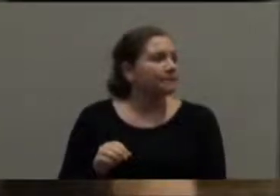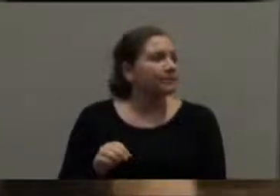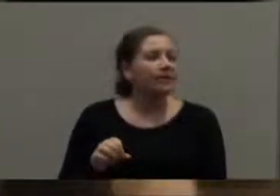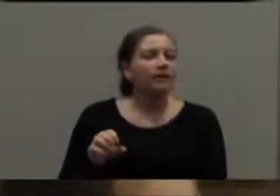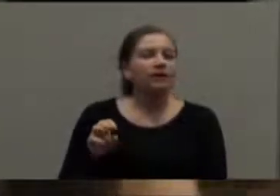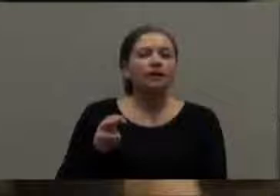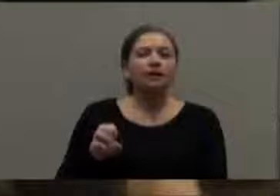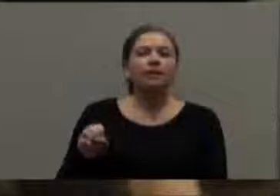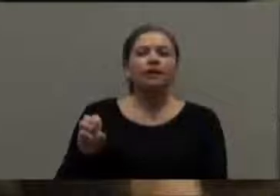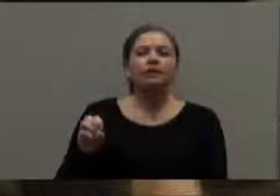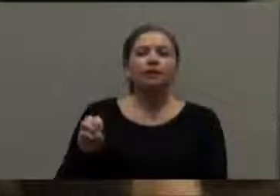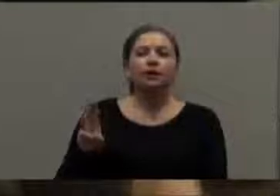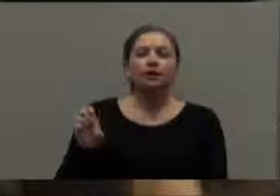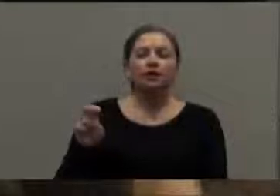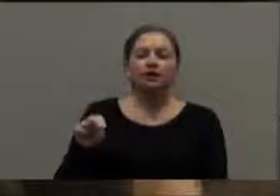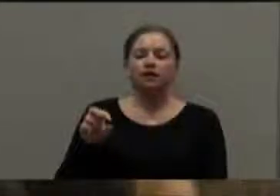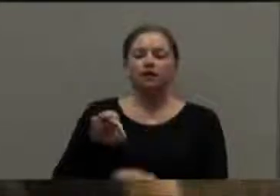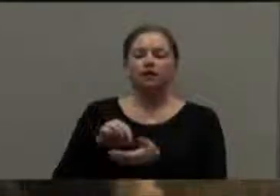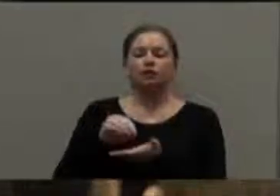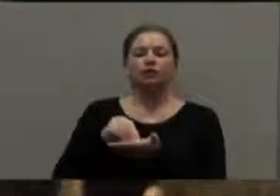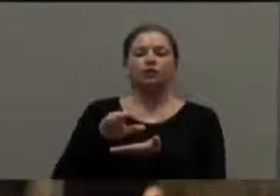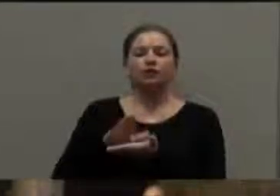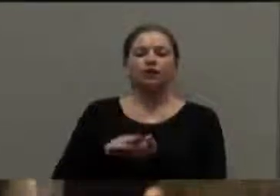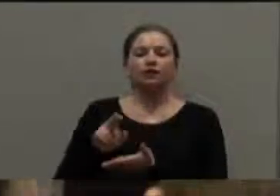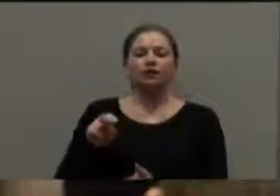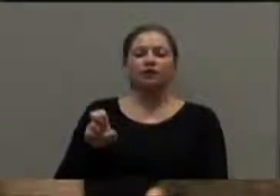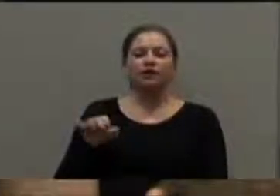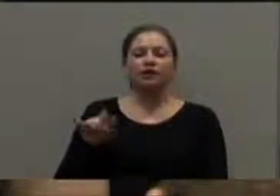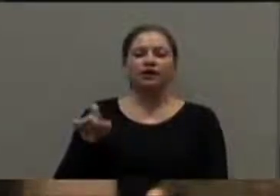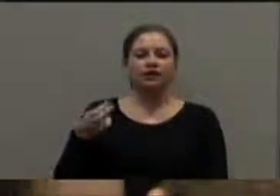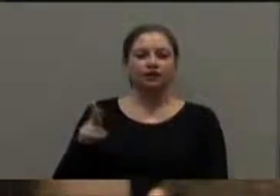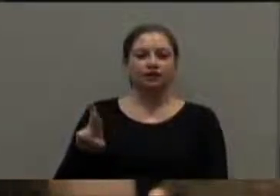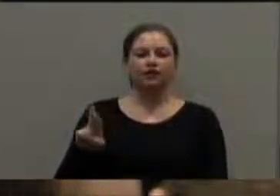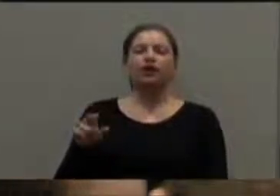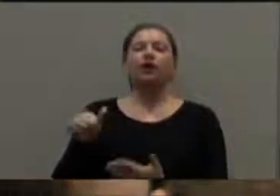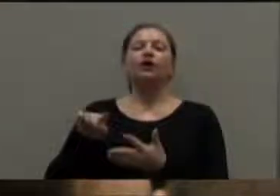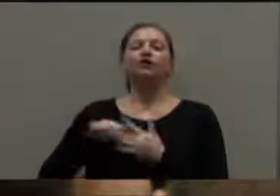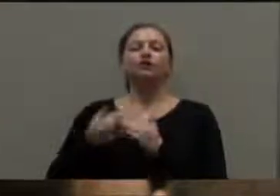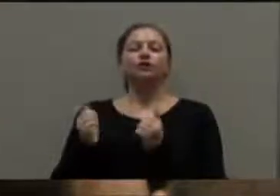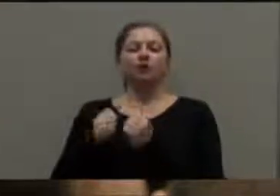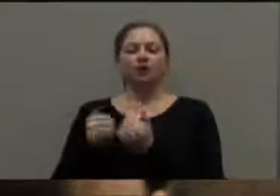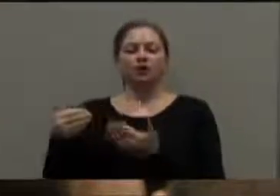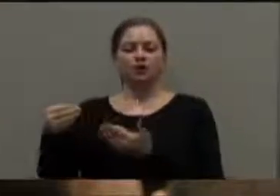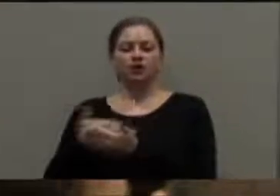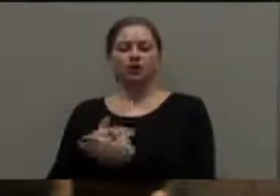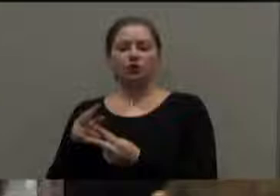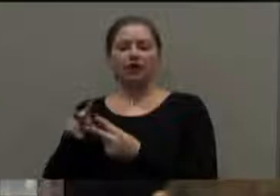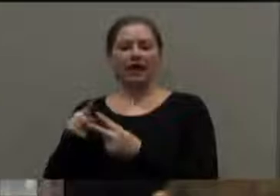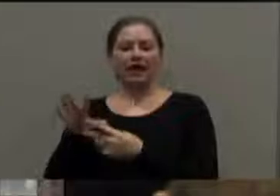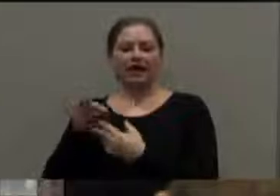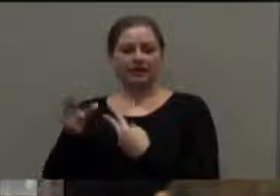Ms. Owen wrote neither, restart with additional candidates. Okay, thank you.